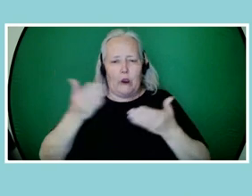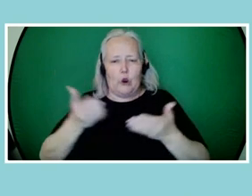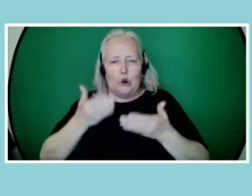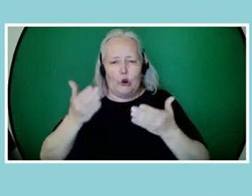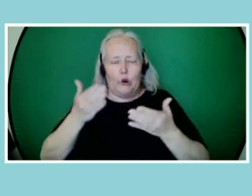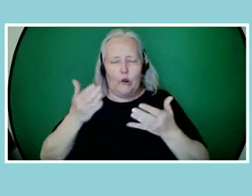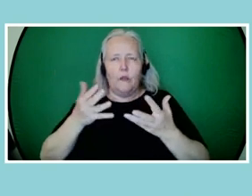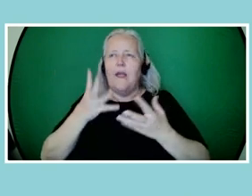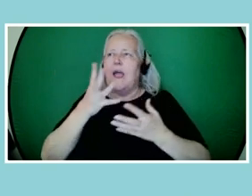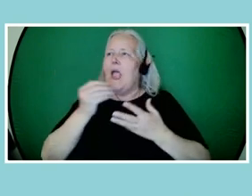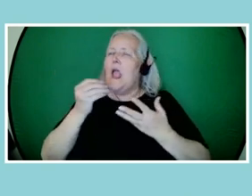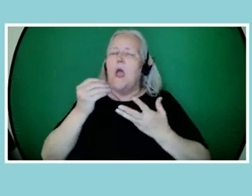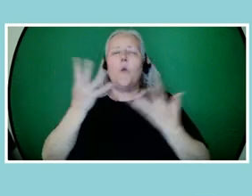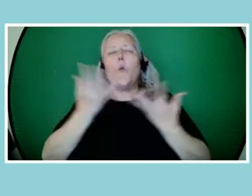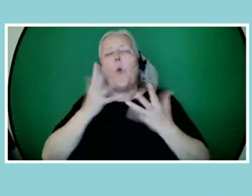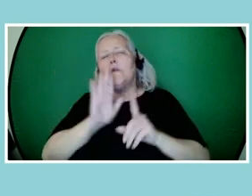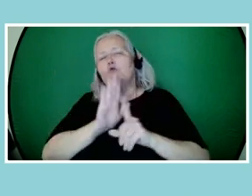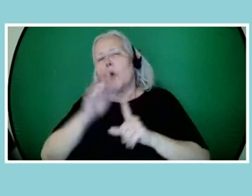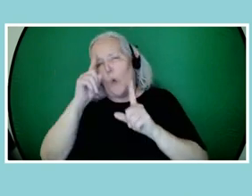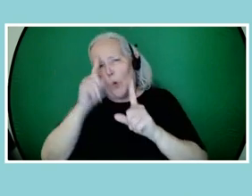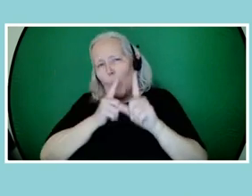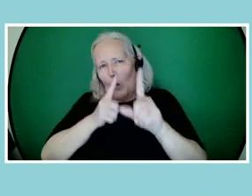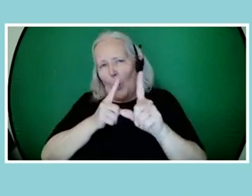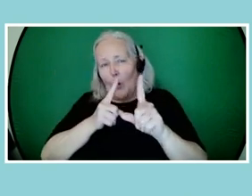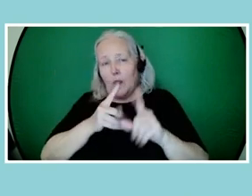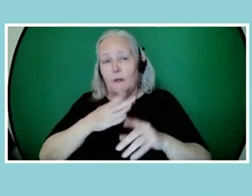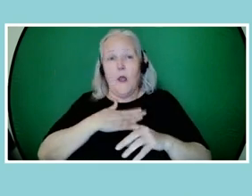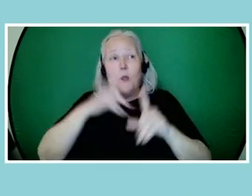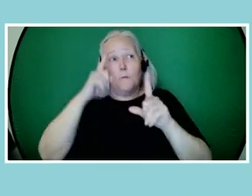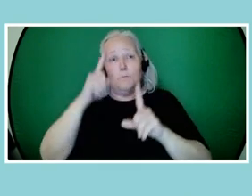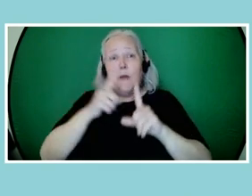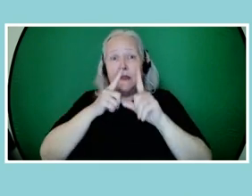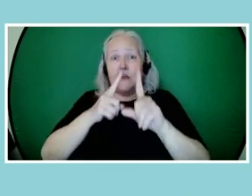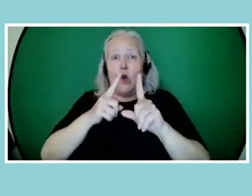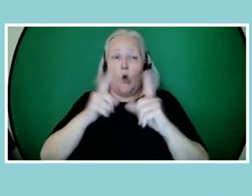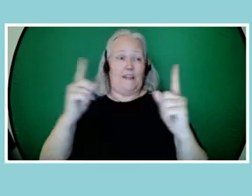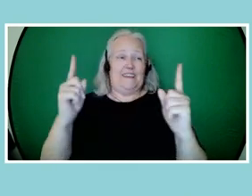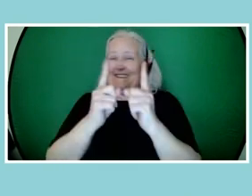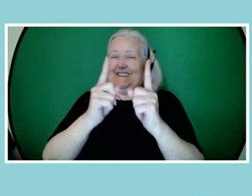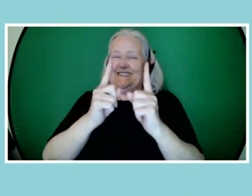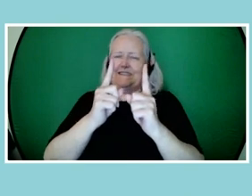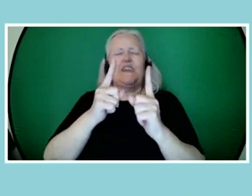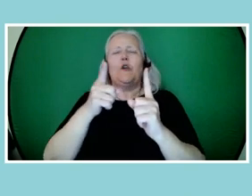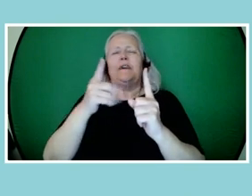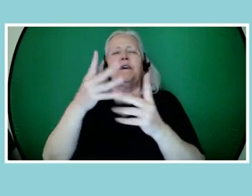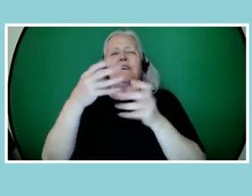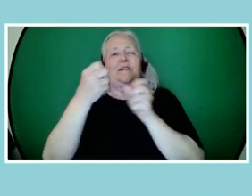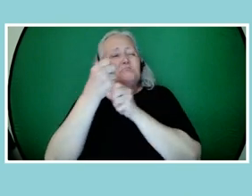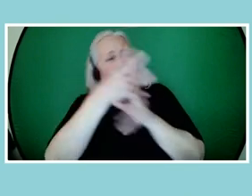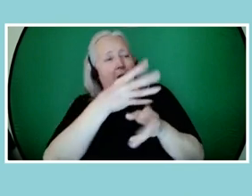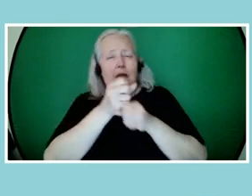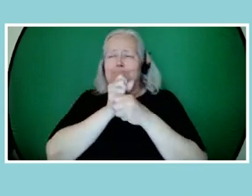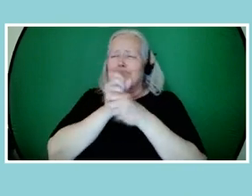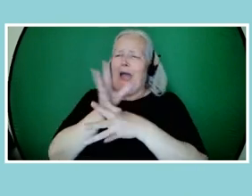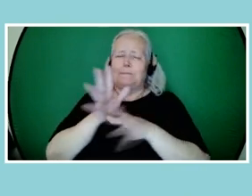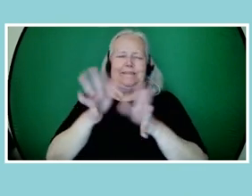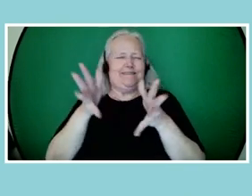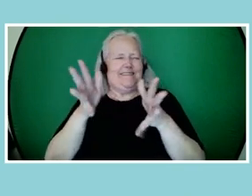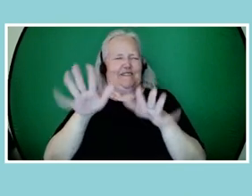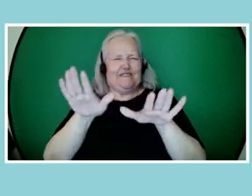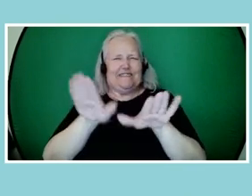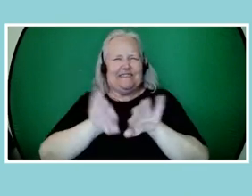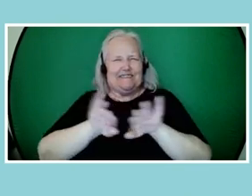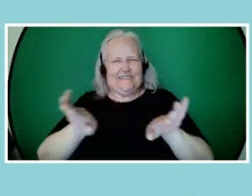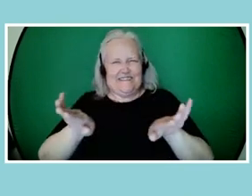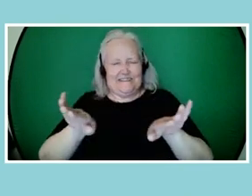you want to do. My goal is to get these two people to stop shouting at each other. And then my second goal is